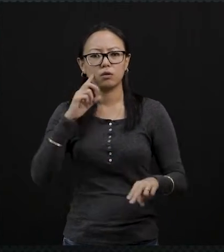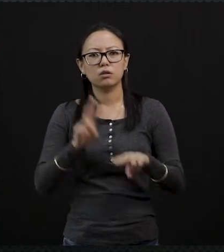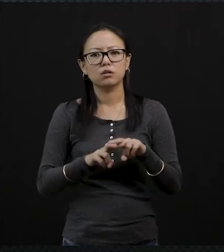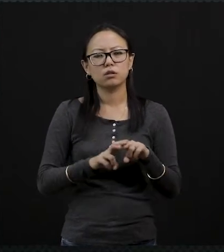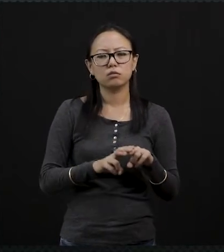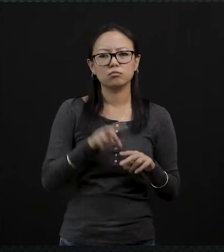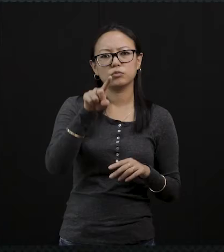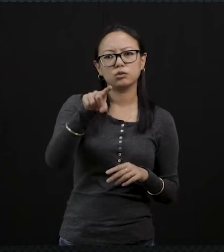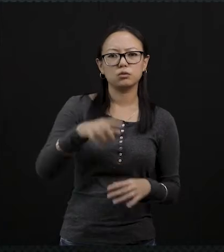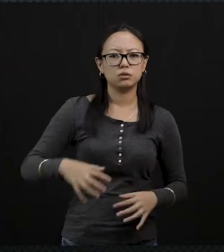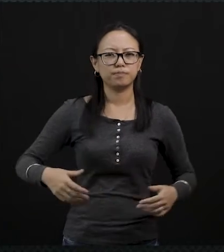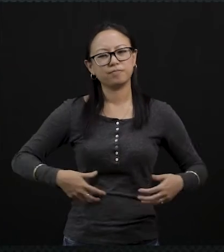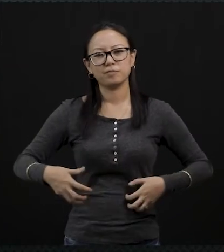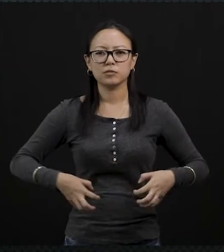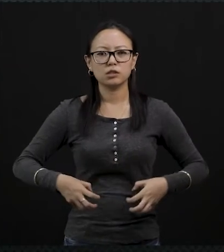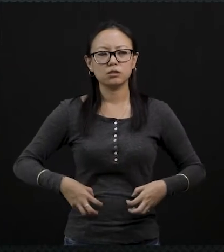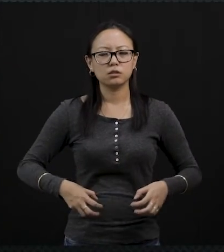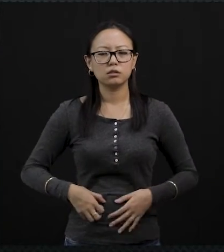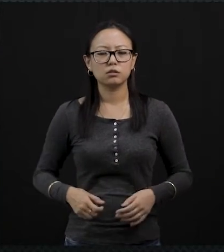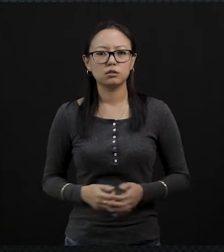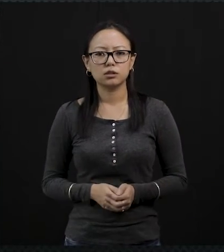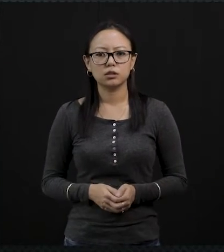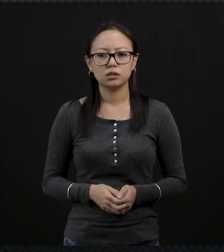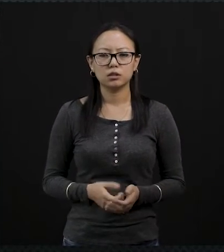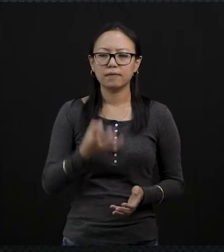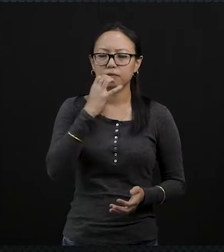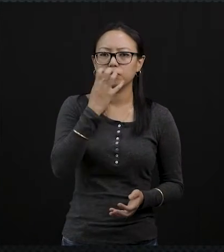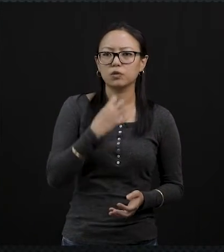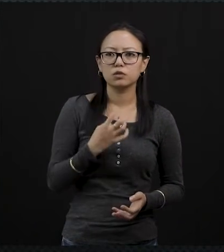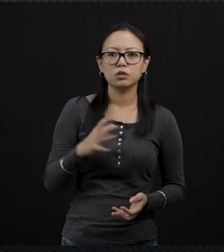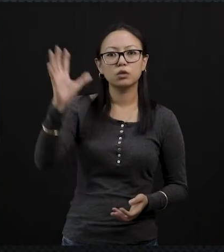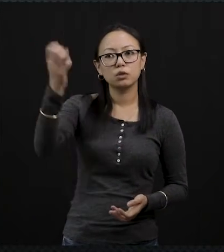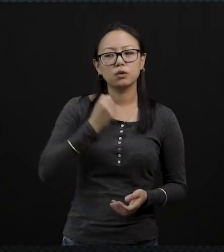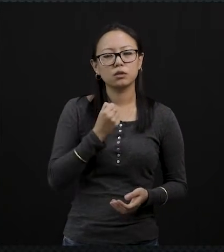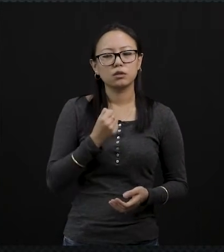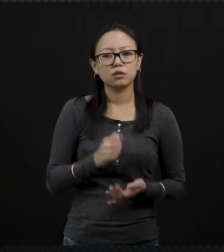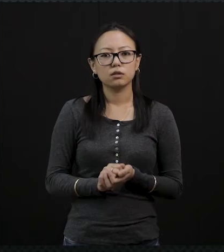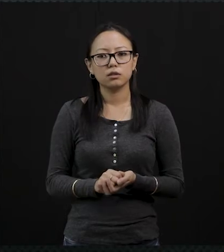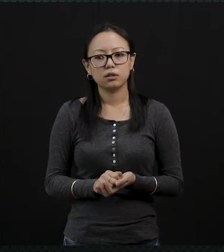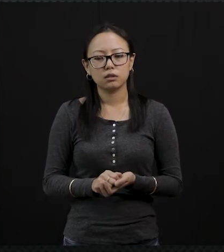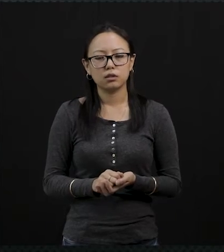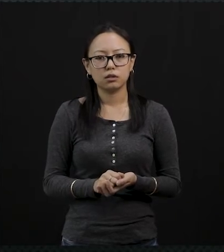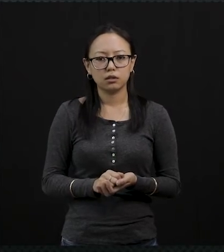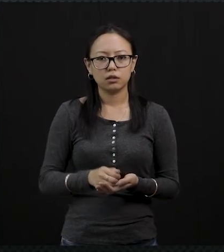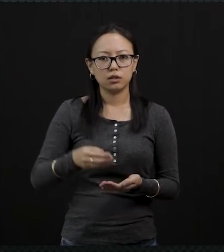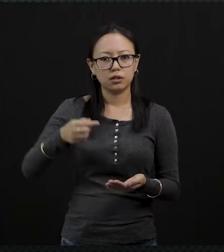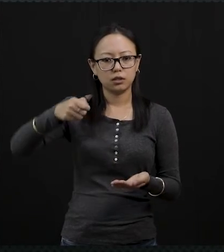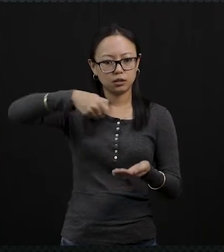eat a vegetable, so you need a knife to cut the fruits, okay, to cut the